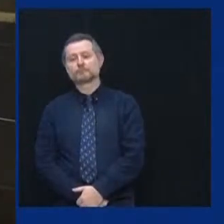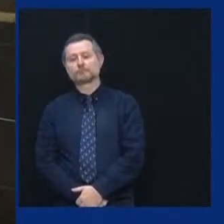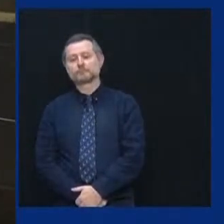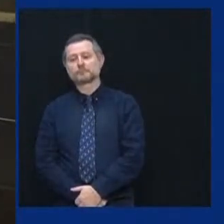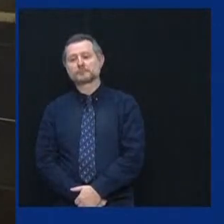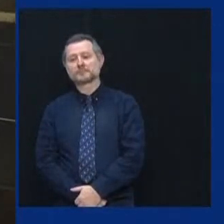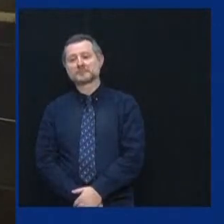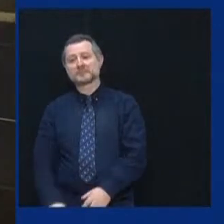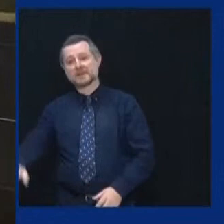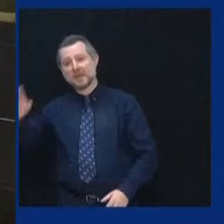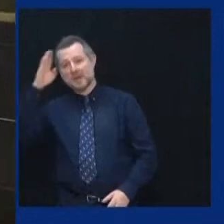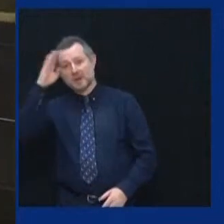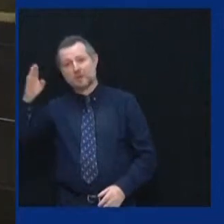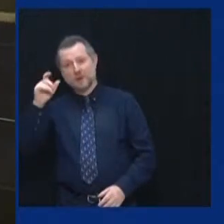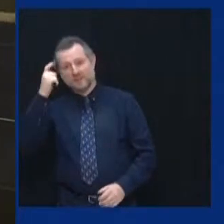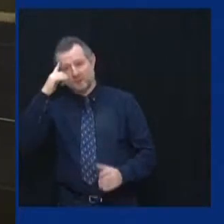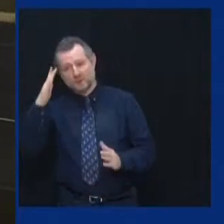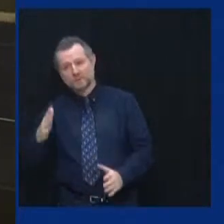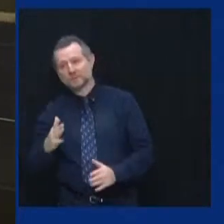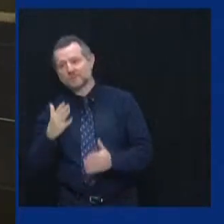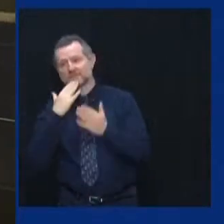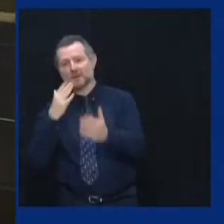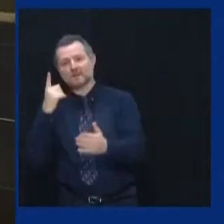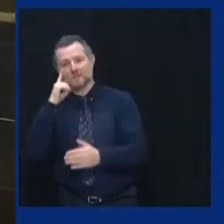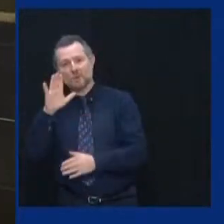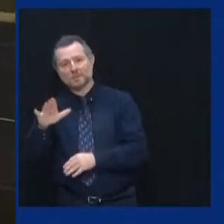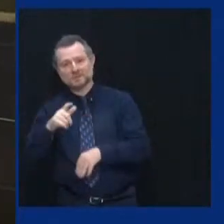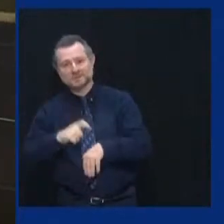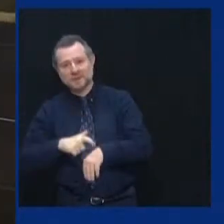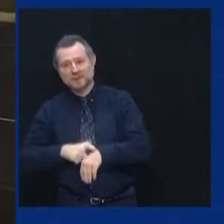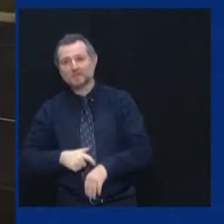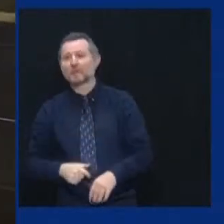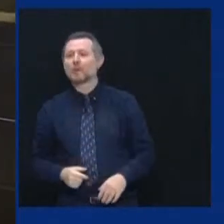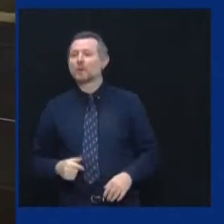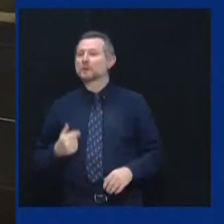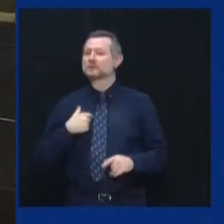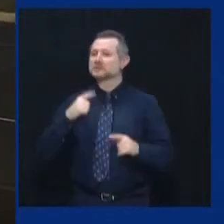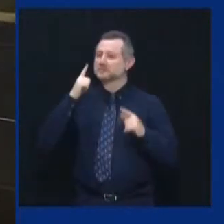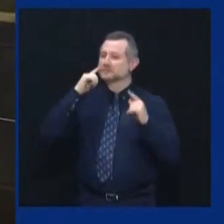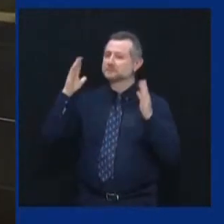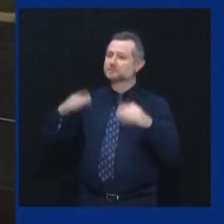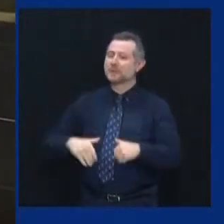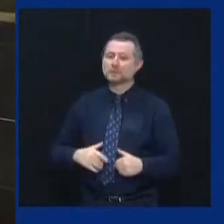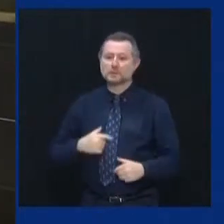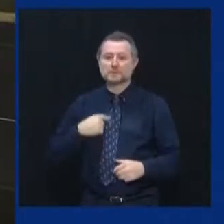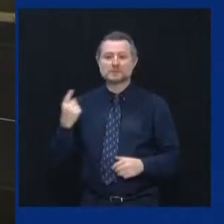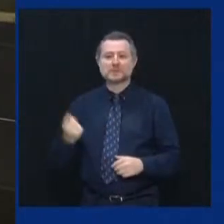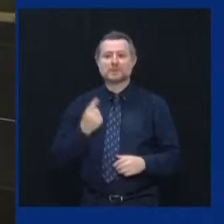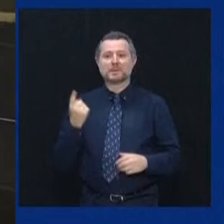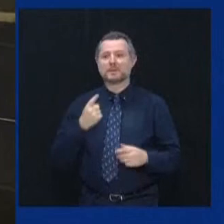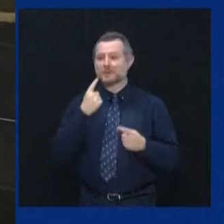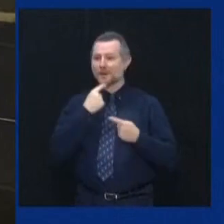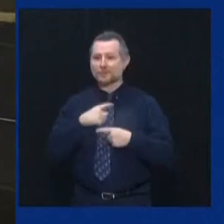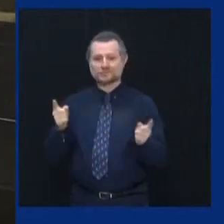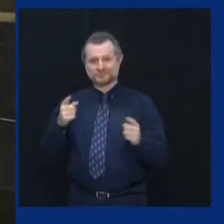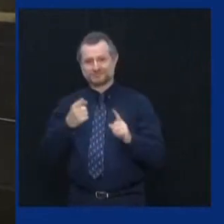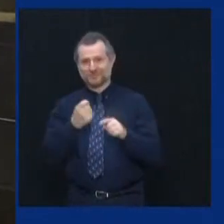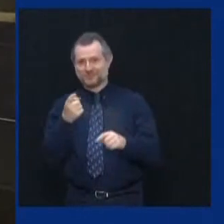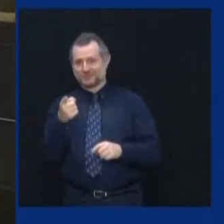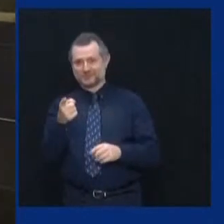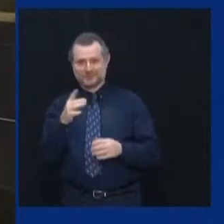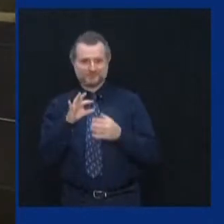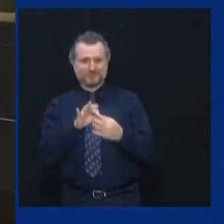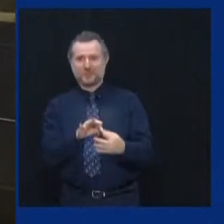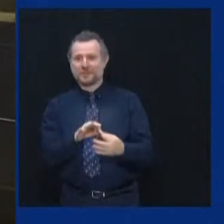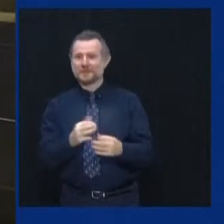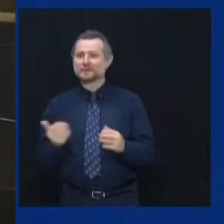Hi there, Governor, and thank you so much for the time. We were expecting some sort of an announcement from you today on the